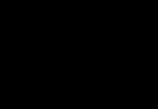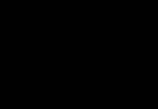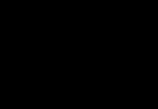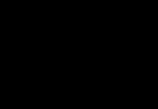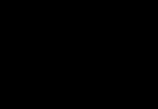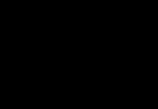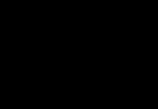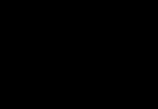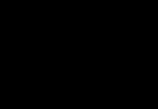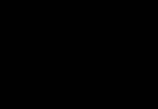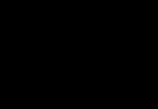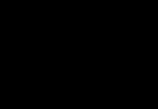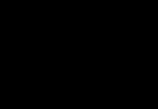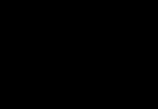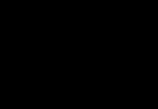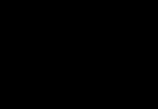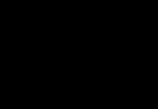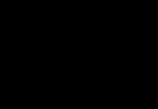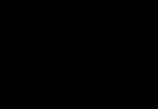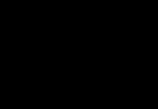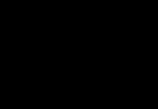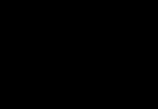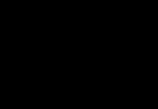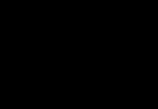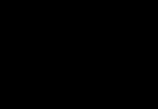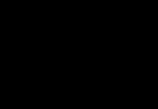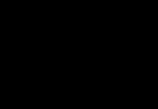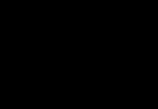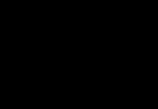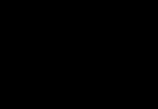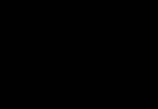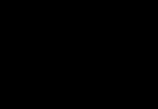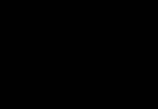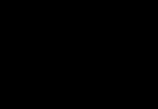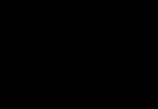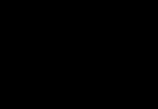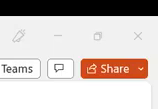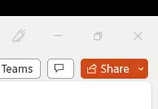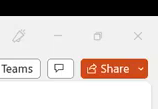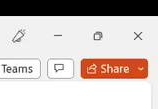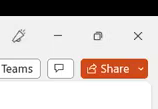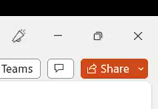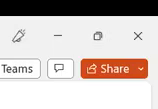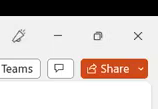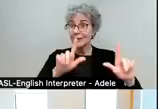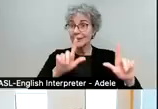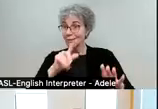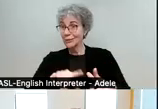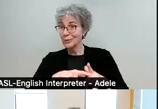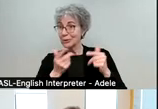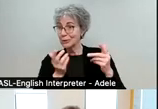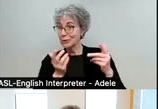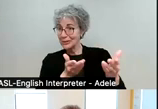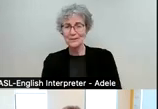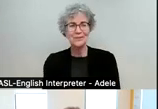services community as well as we undertake this project. So maybe, Julia, I'll get you to start sharing the slide deck and we can jump right into this.